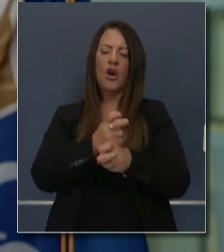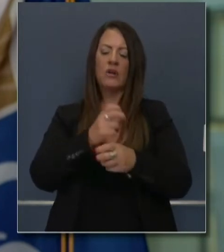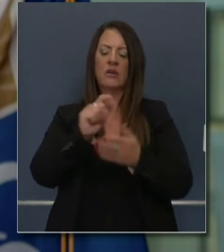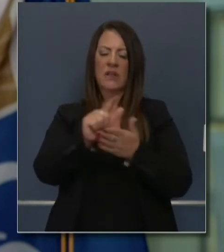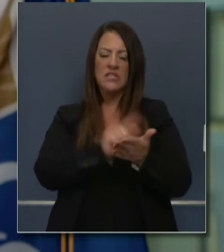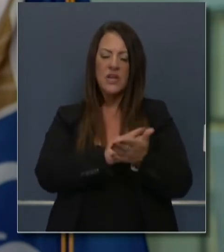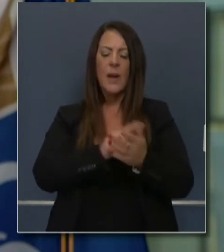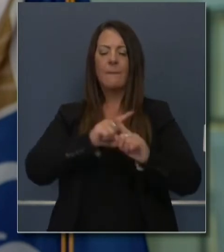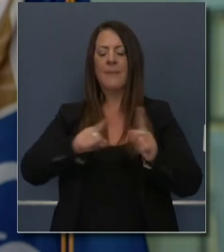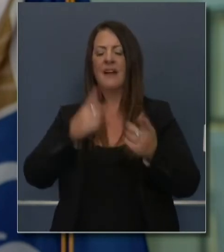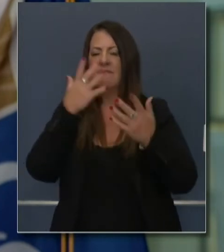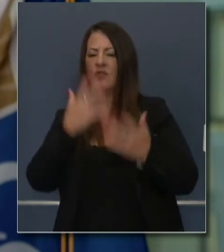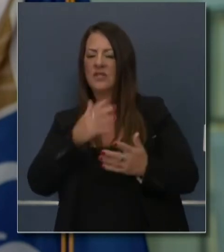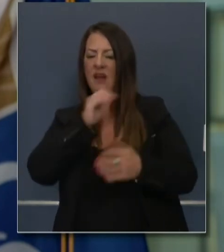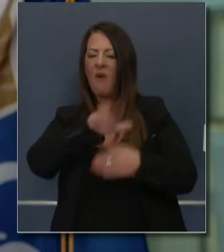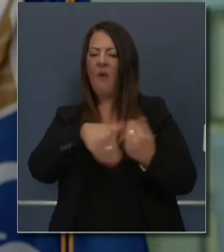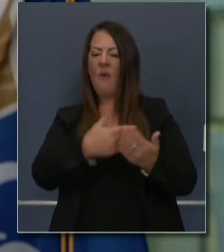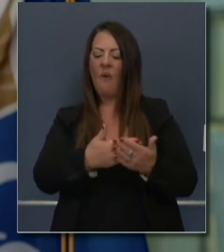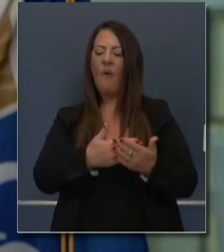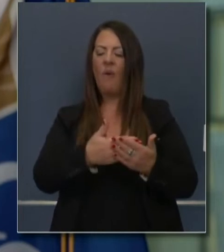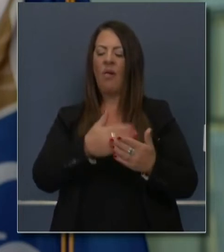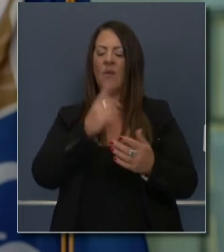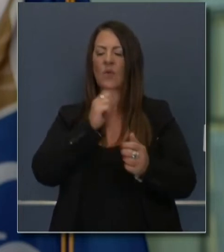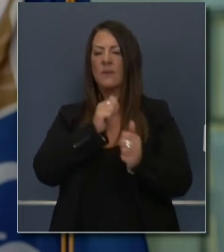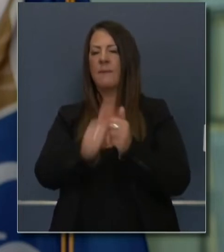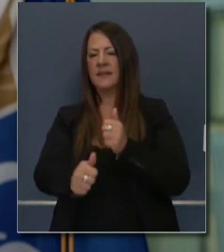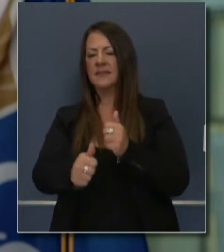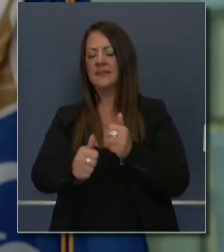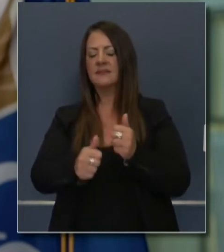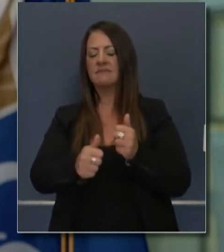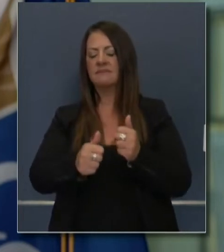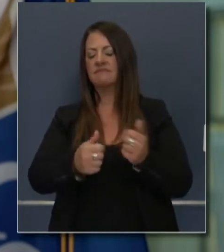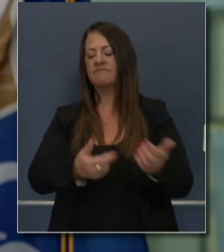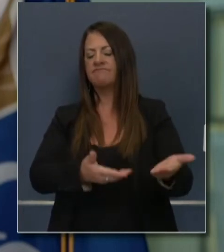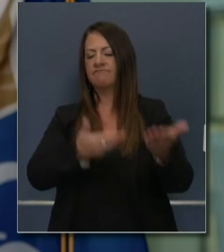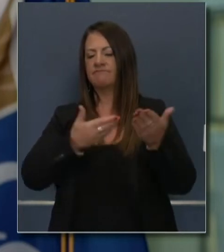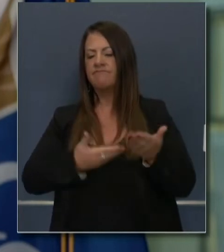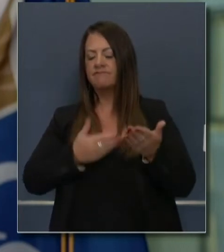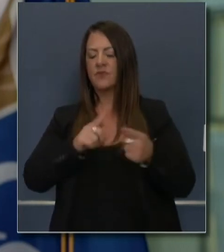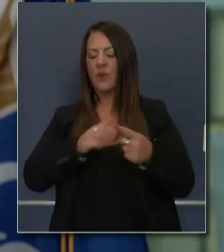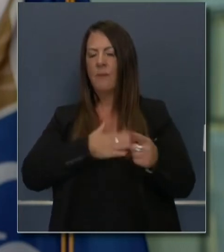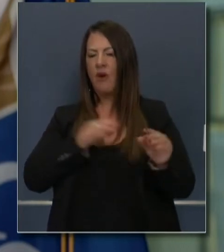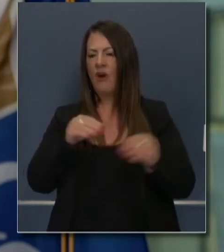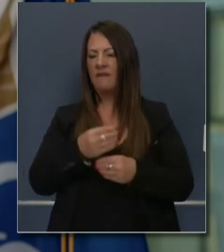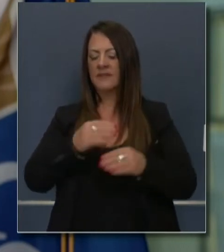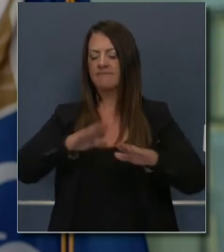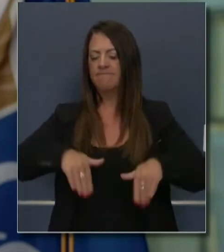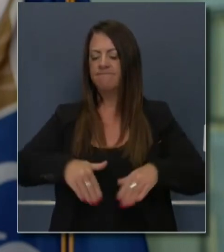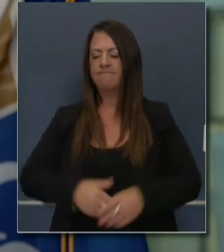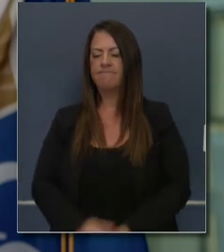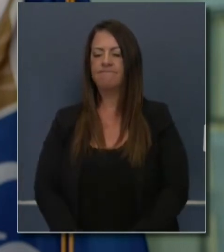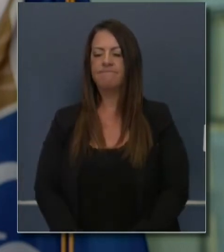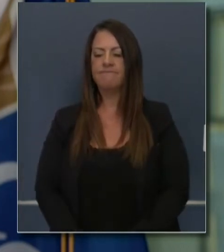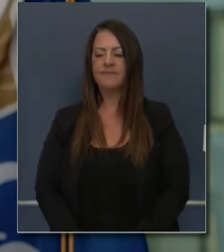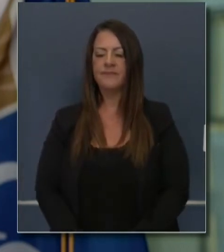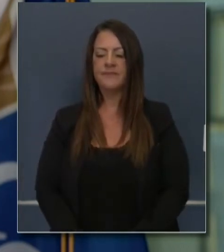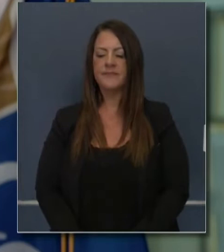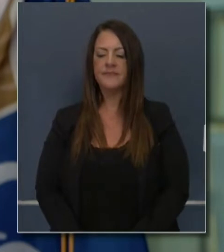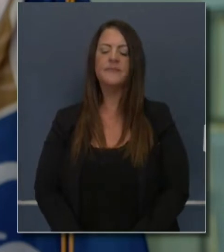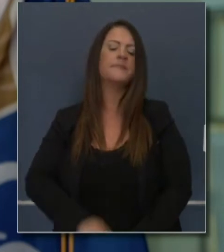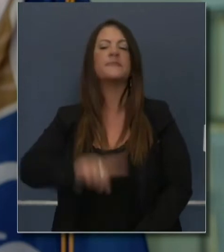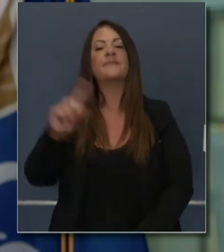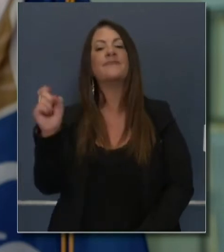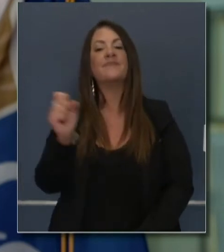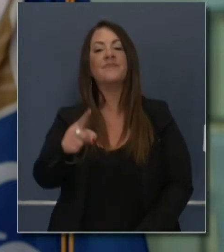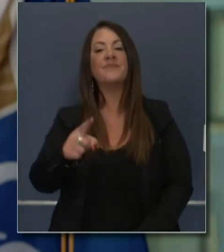way to my signature. Brady McDonald, Orange County Register. Hey, Governor,